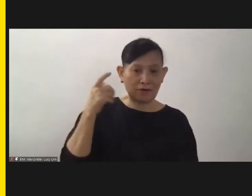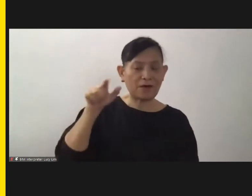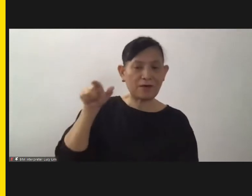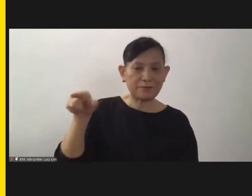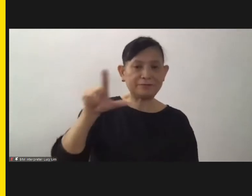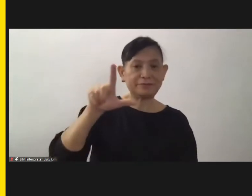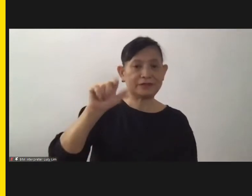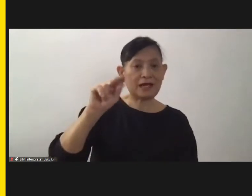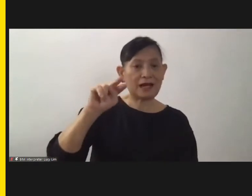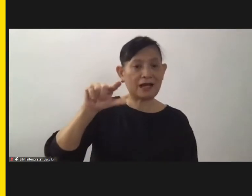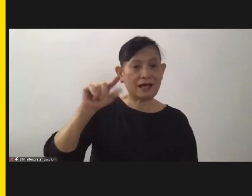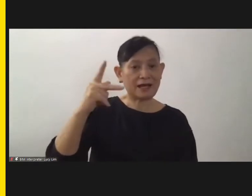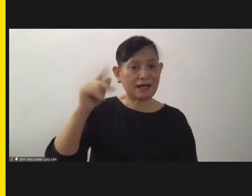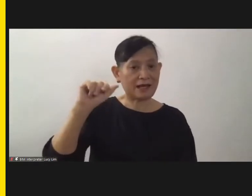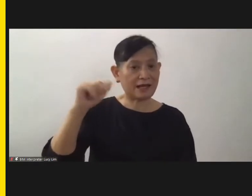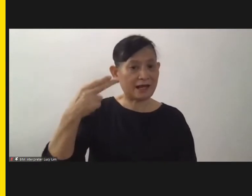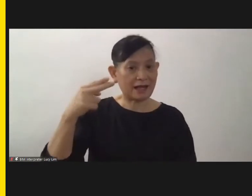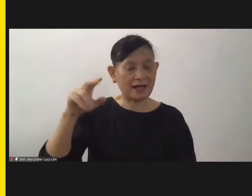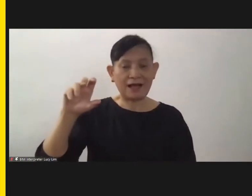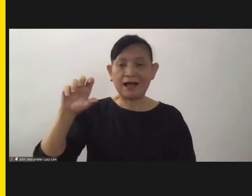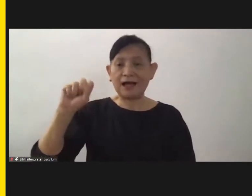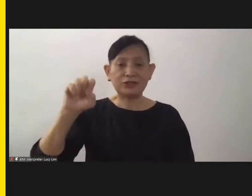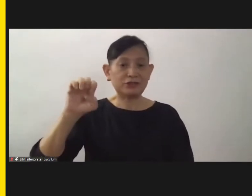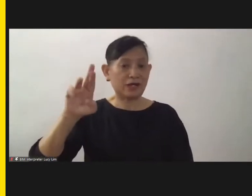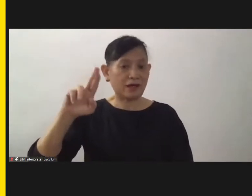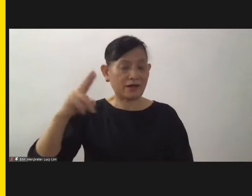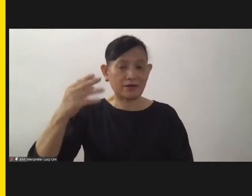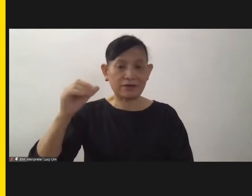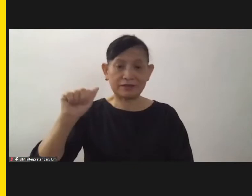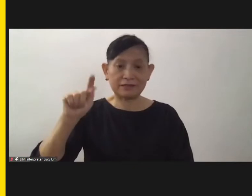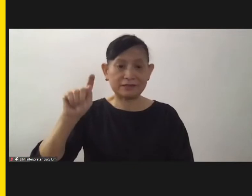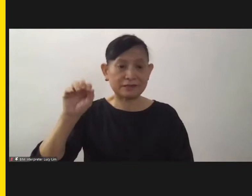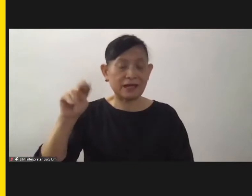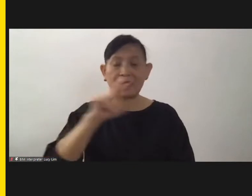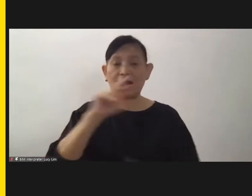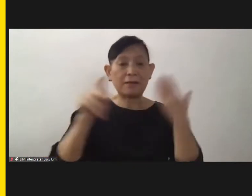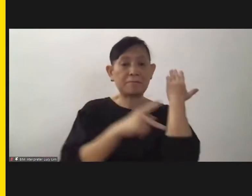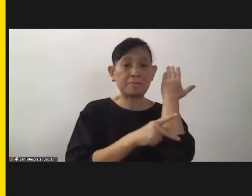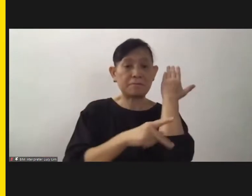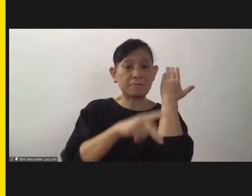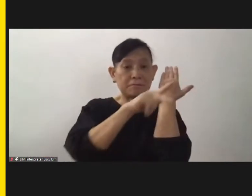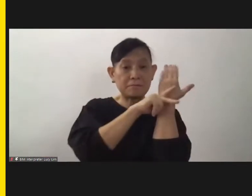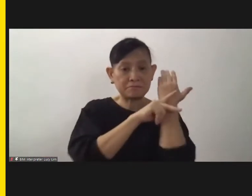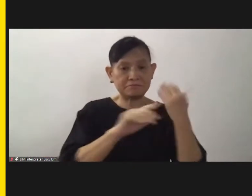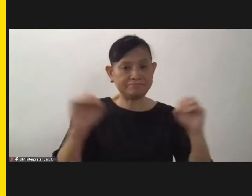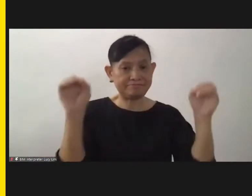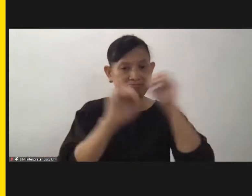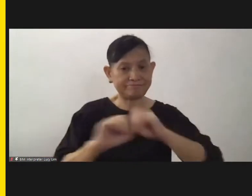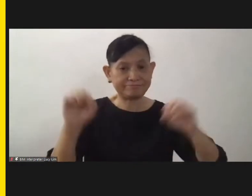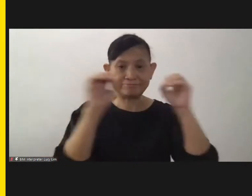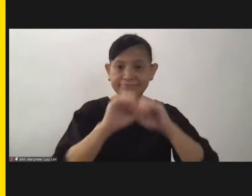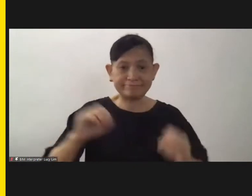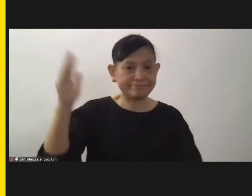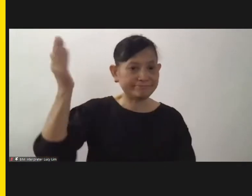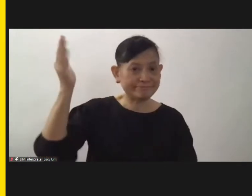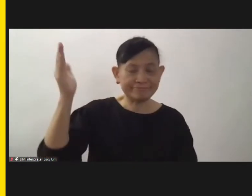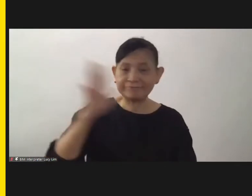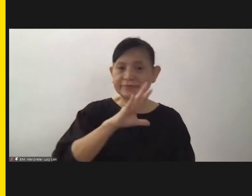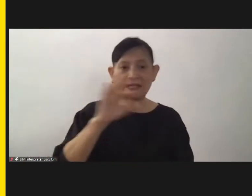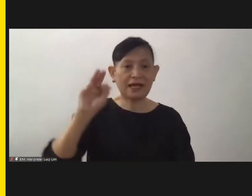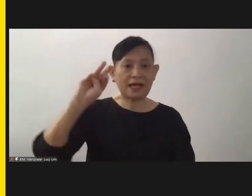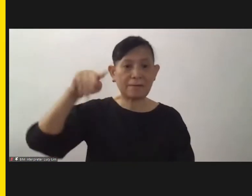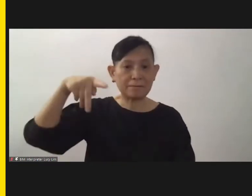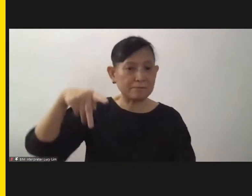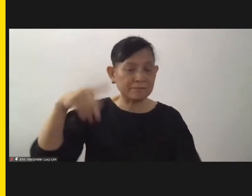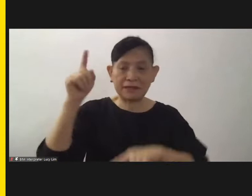will not forget, to Parliament not being in session for the longest time, to Speaker of the Dewan not allowing MPs to discuss the